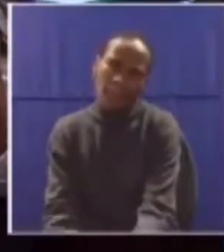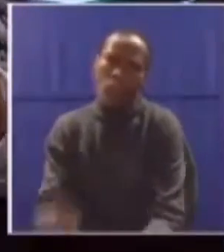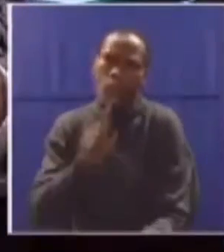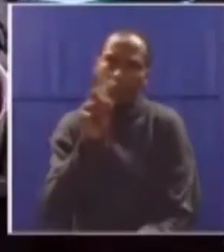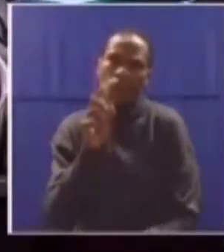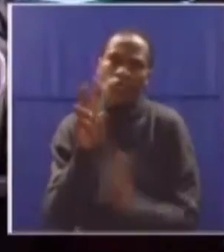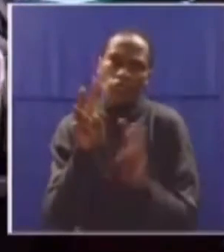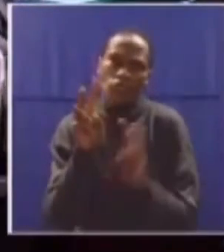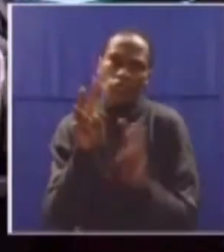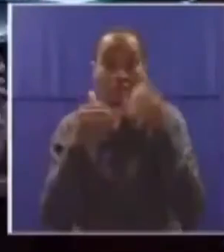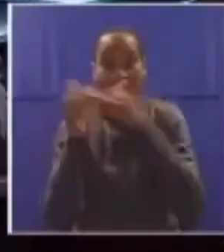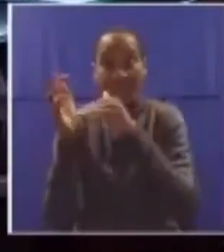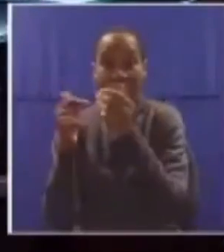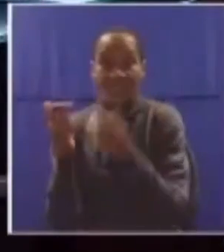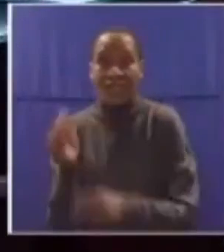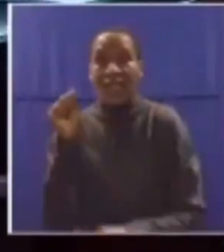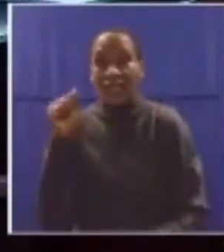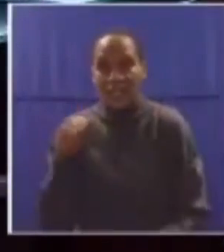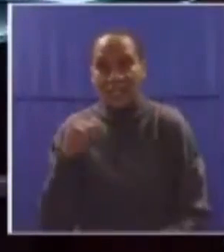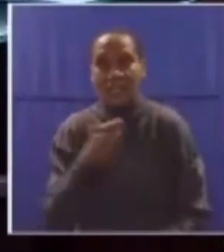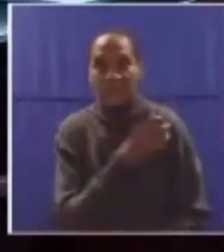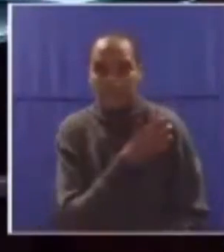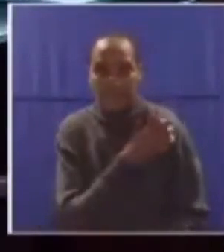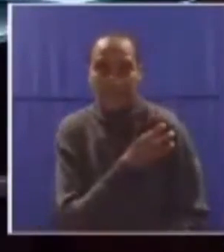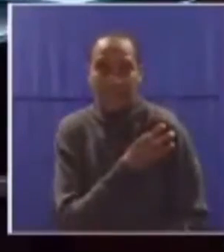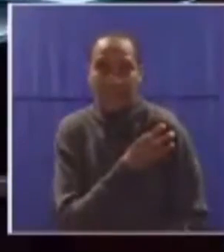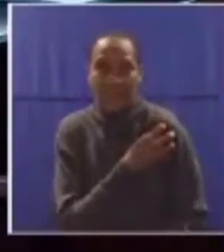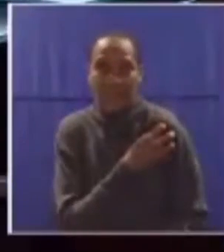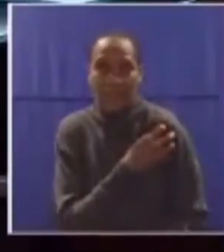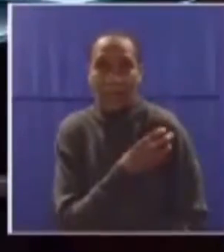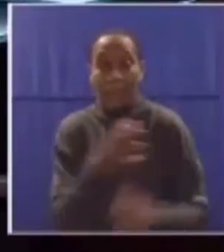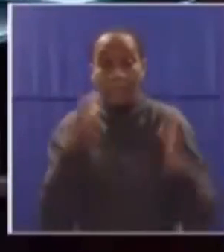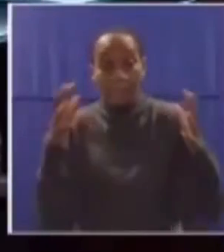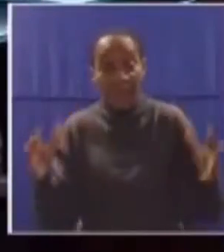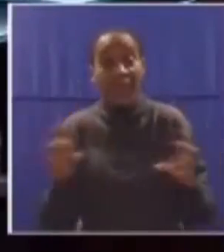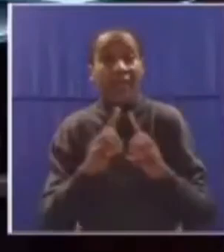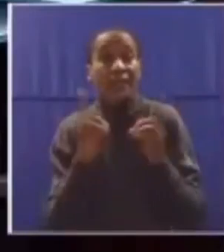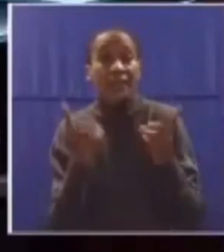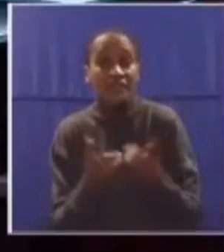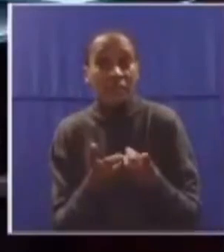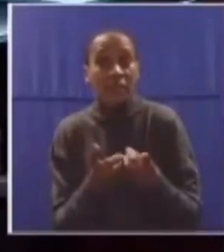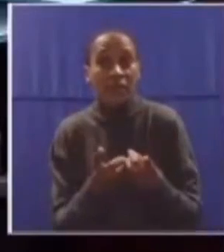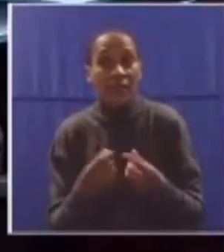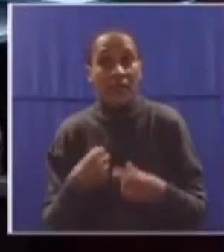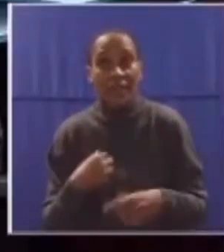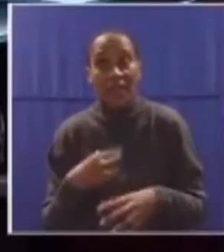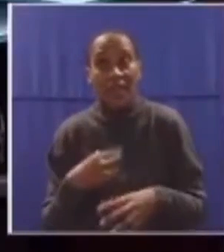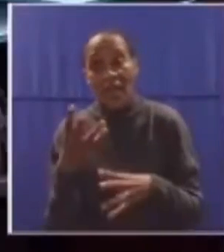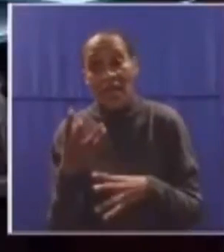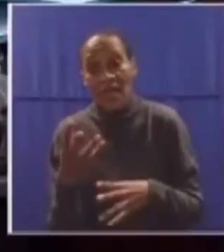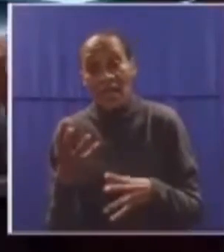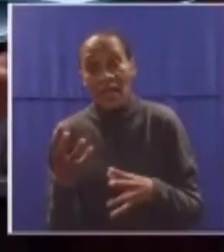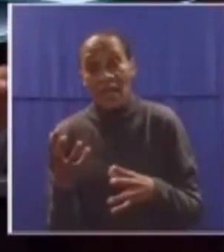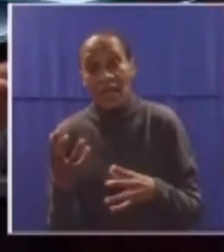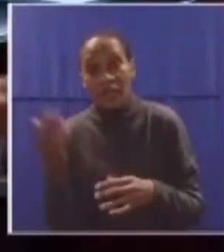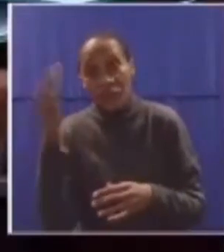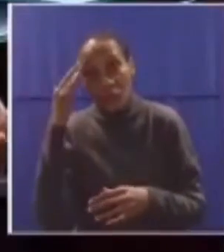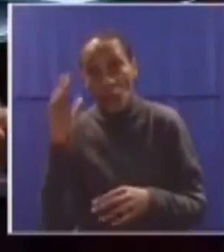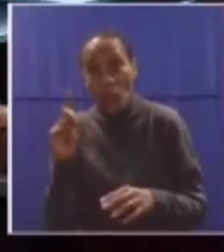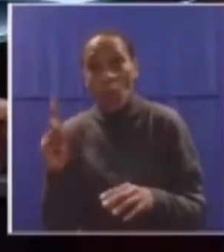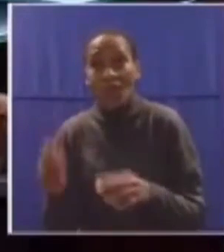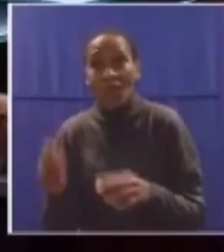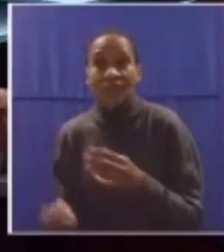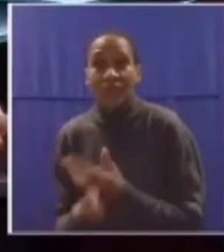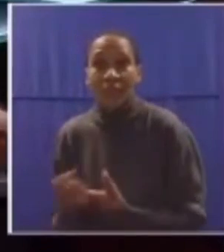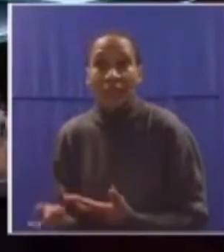question of infrastructure. Indeed, as a minister from a big department, I sit in the committee of ministers with budget. I know exactly how